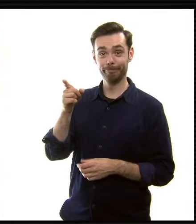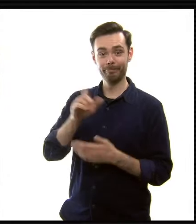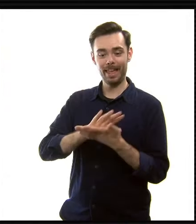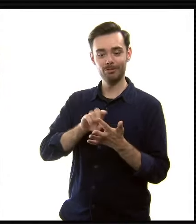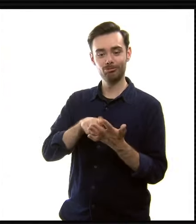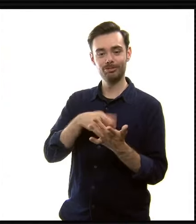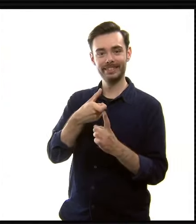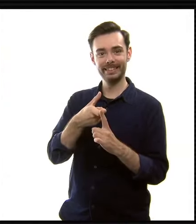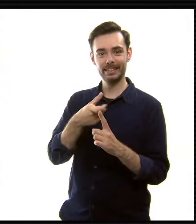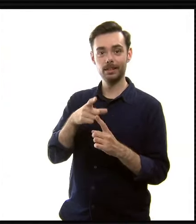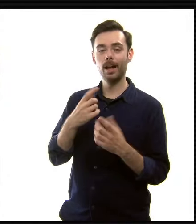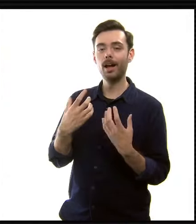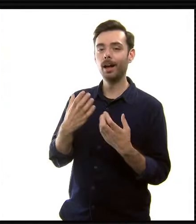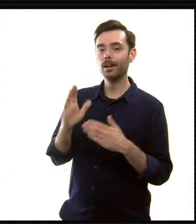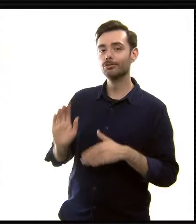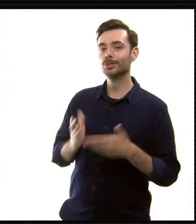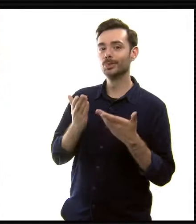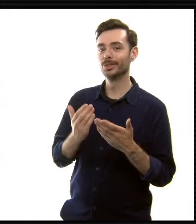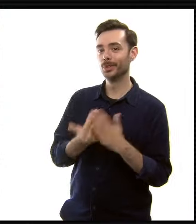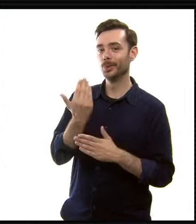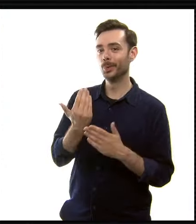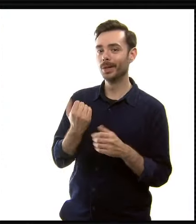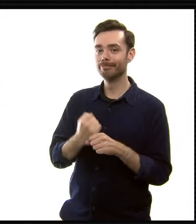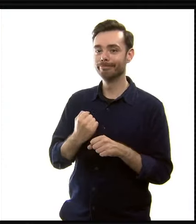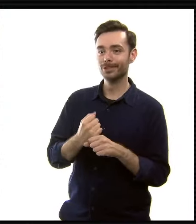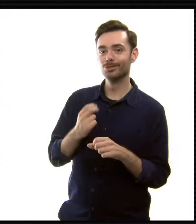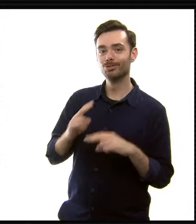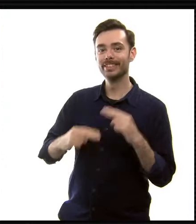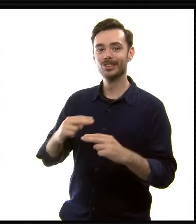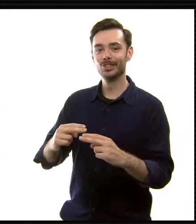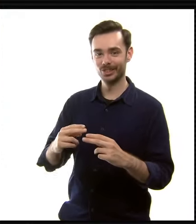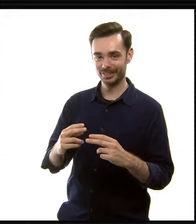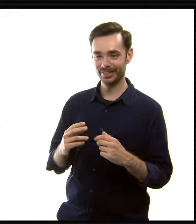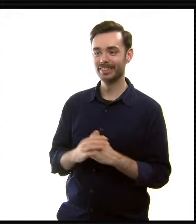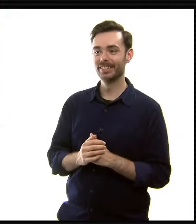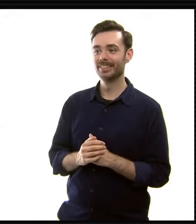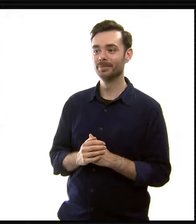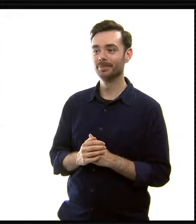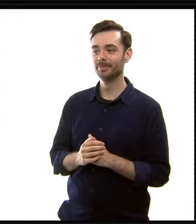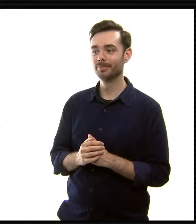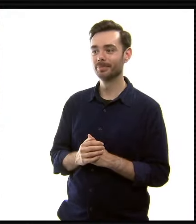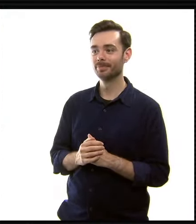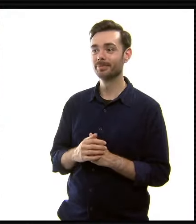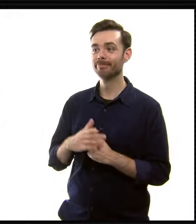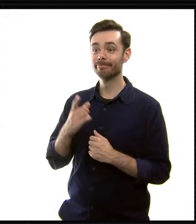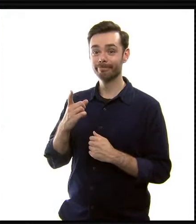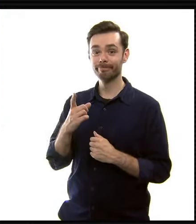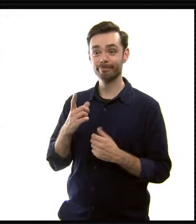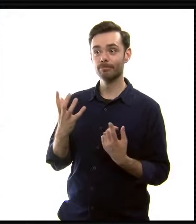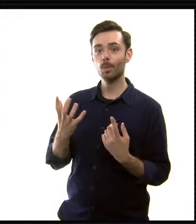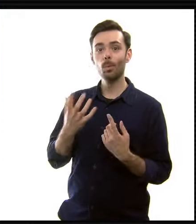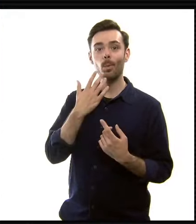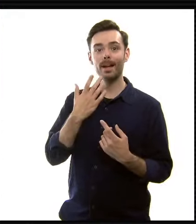LEGO Star Wars team. Whenever we manage to include a pink brick in one of our sets, we get cake.